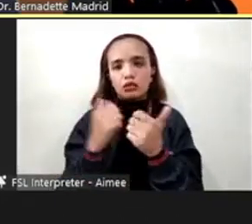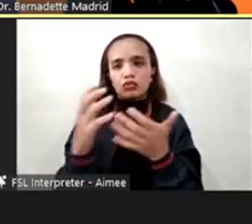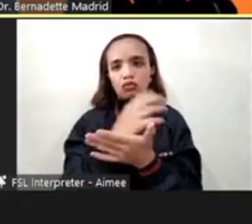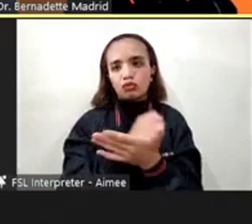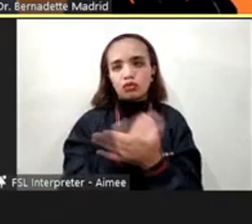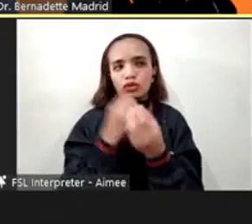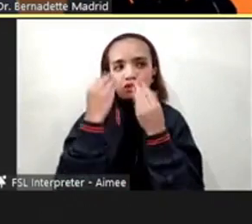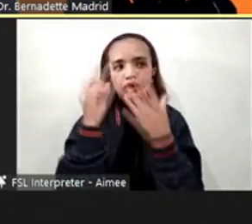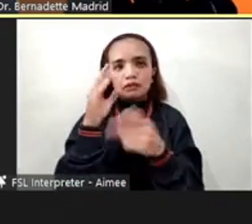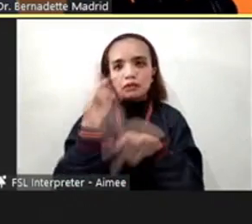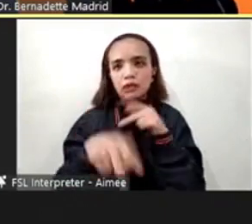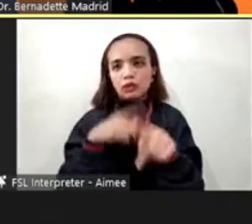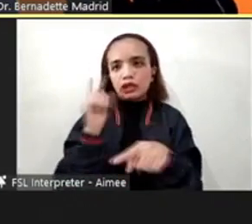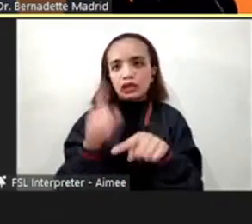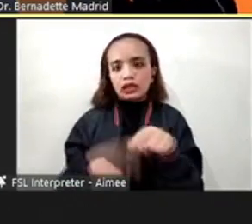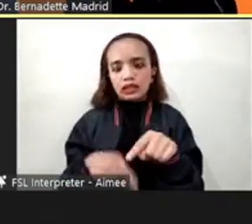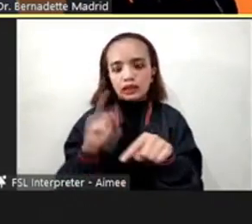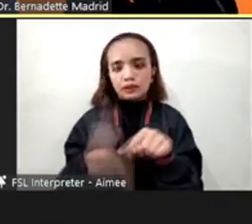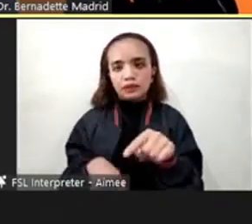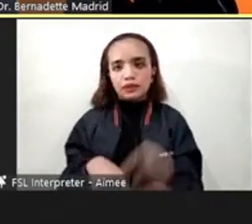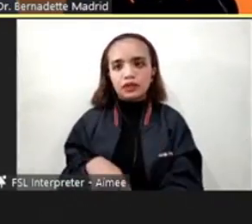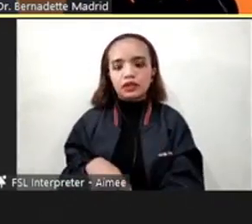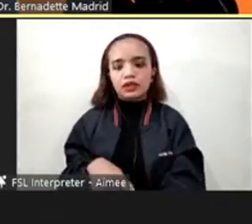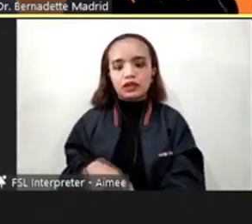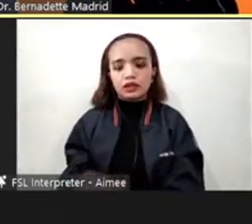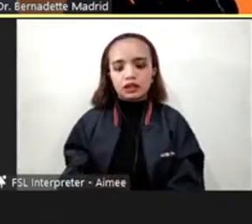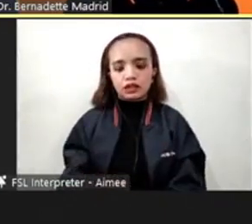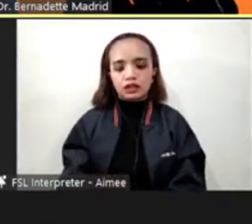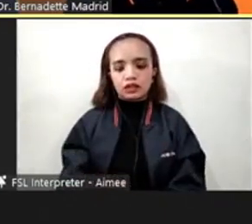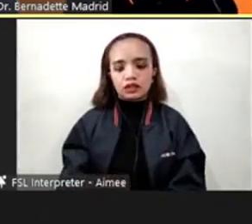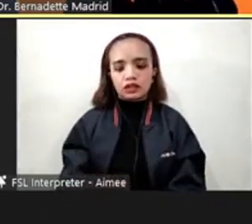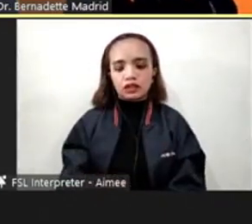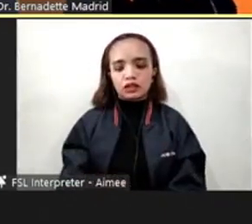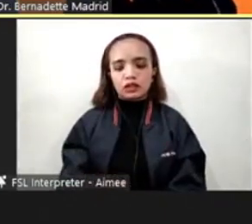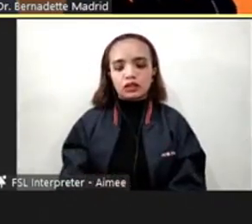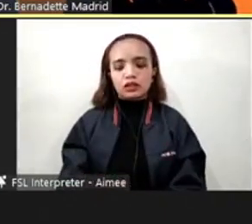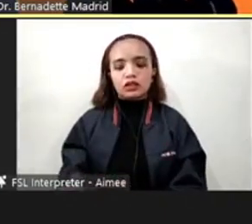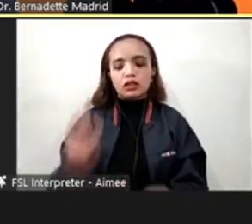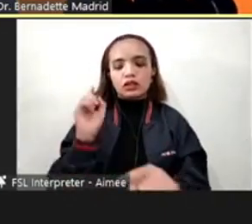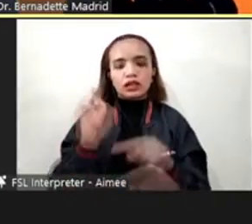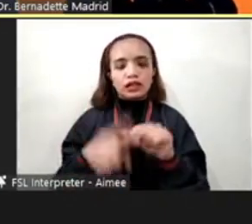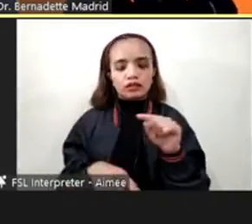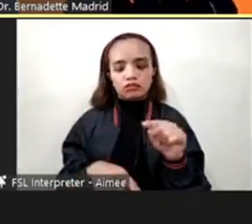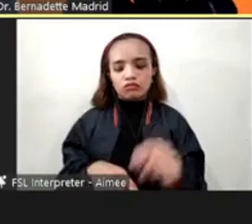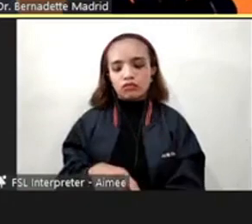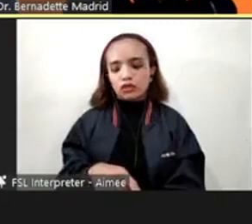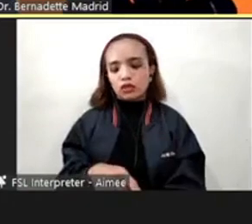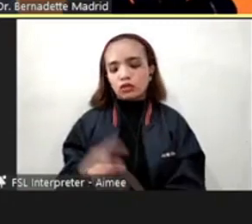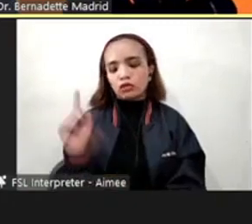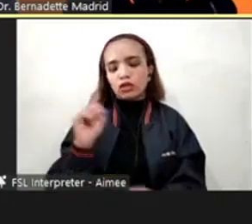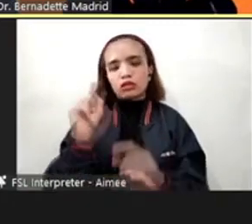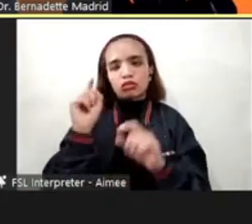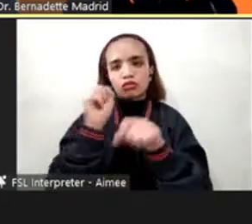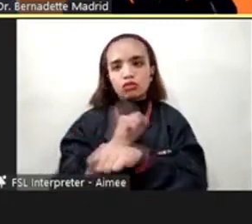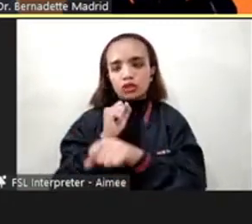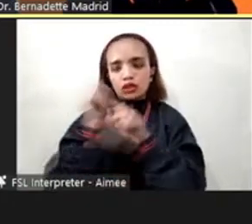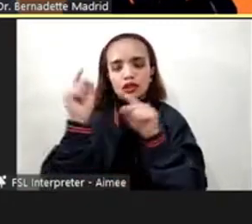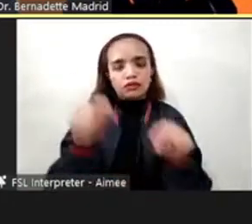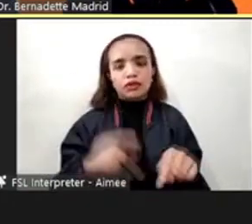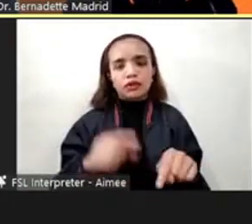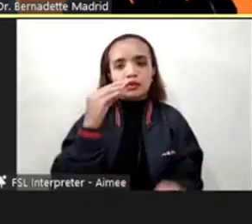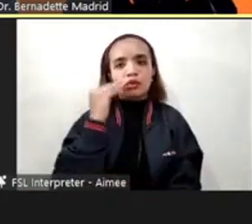people cannot, are not, say they're working from home, etc. So that's why nag-develop